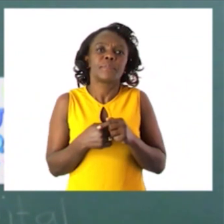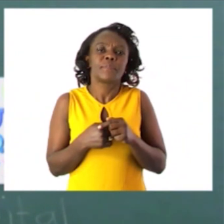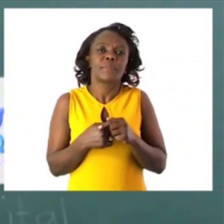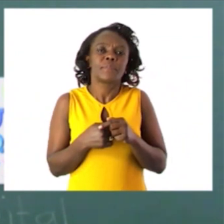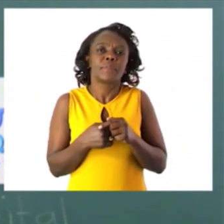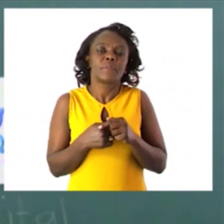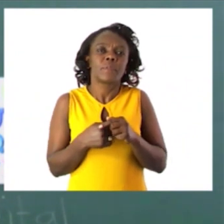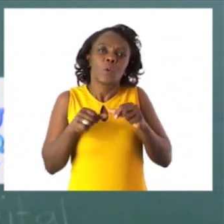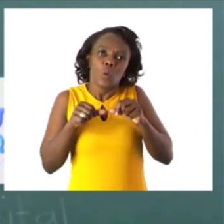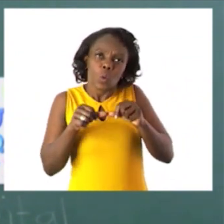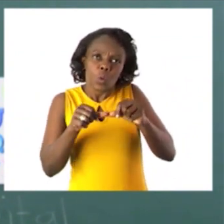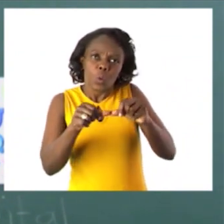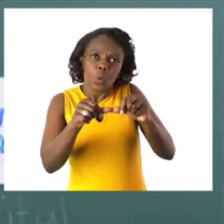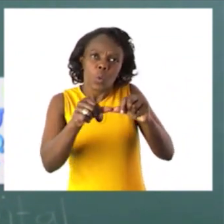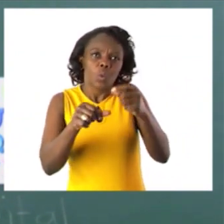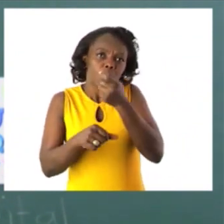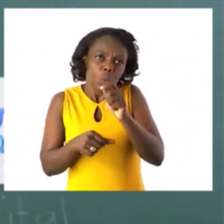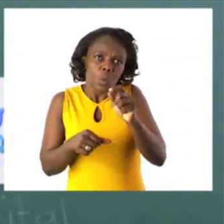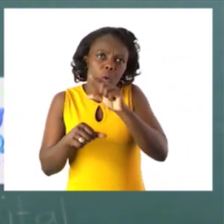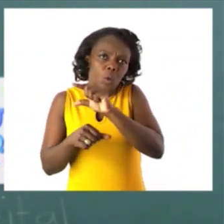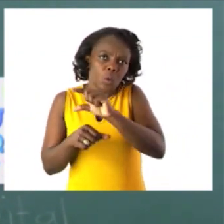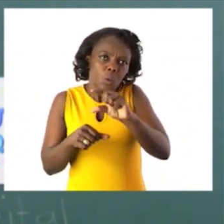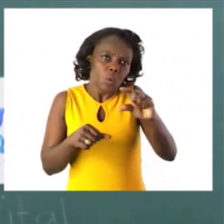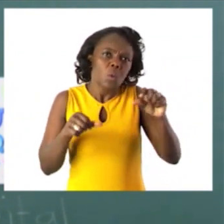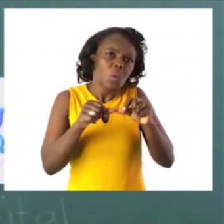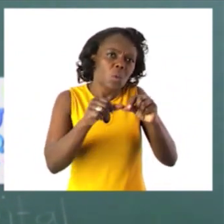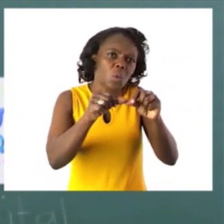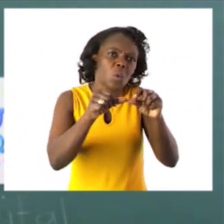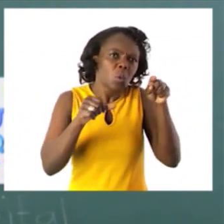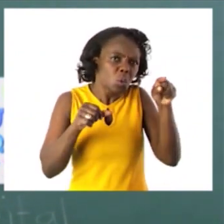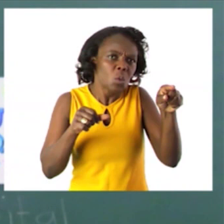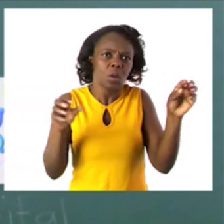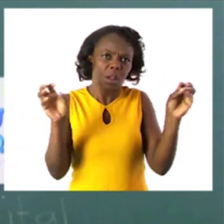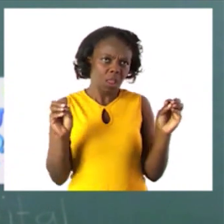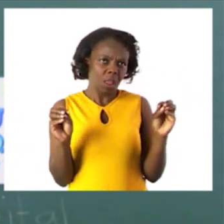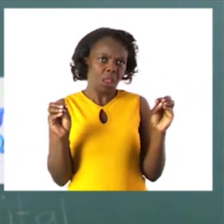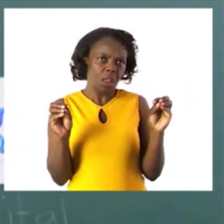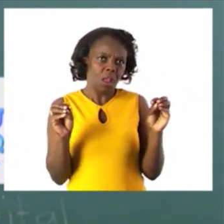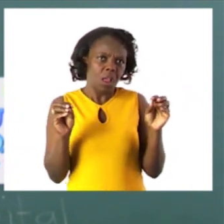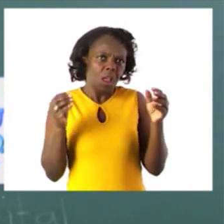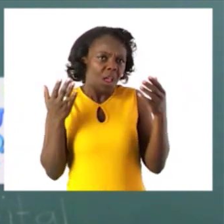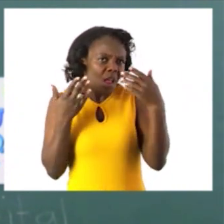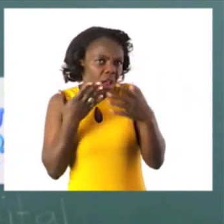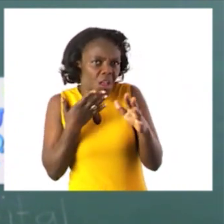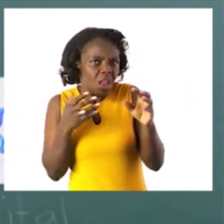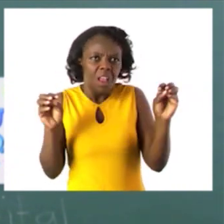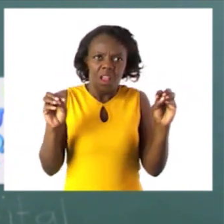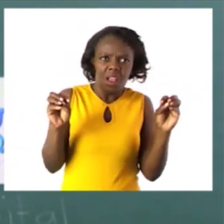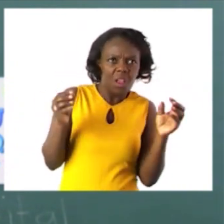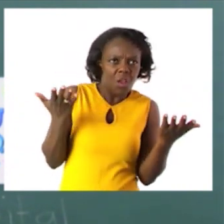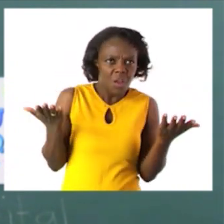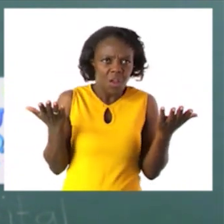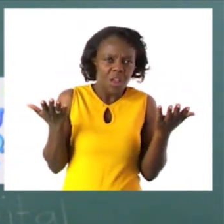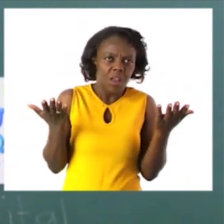sentence hanging without a full stop, someone may not know whether you still want to continue or you have ended. So make sure that when you write